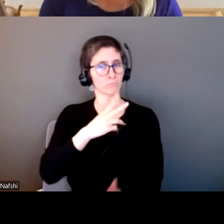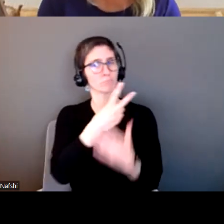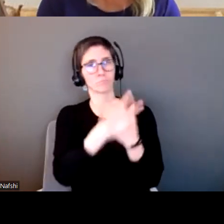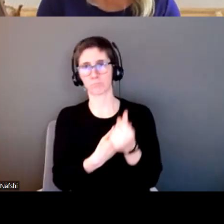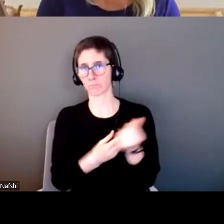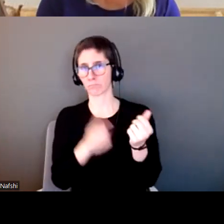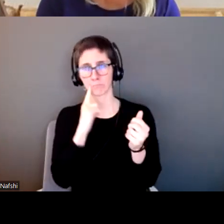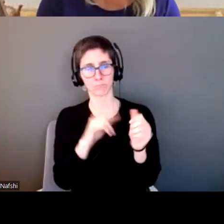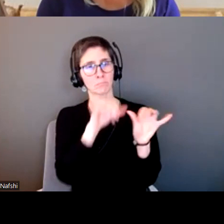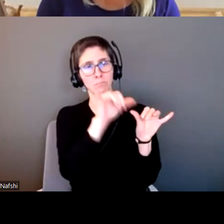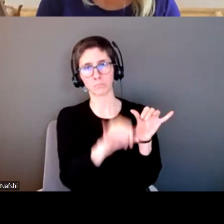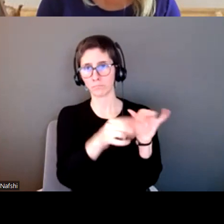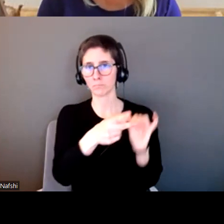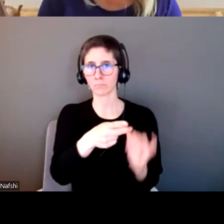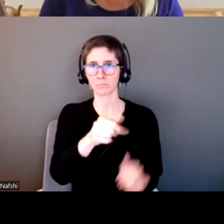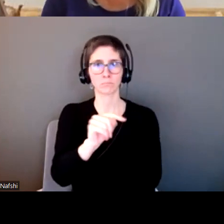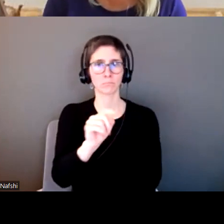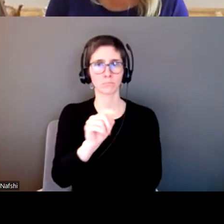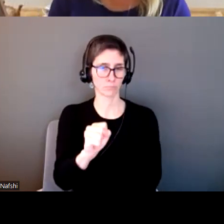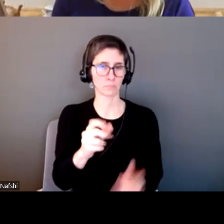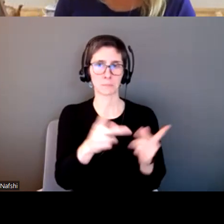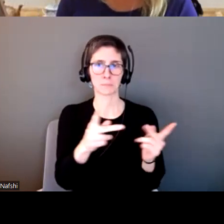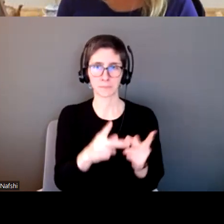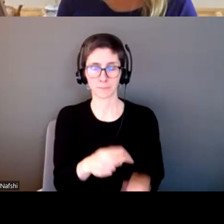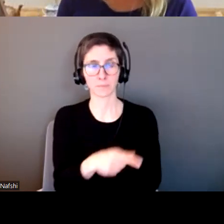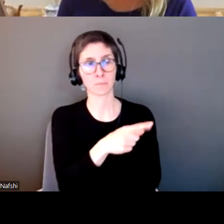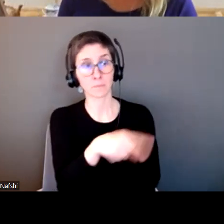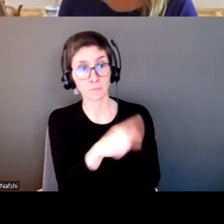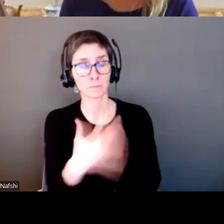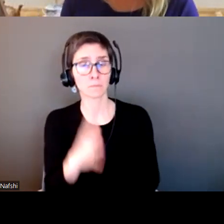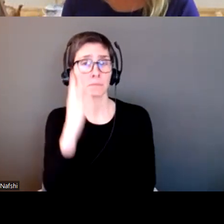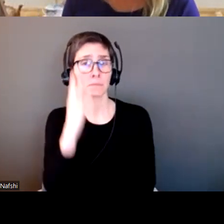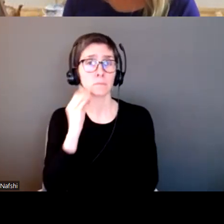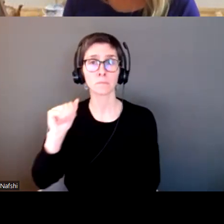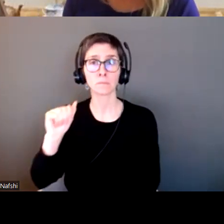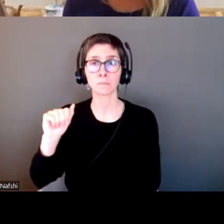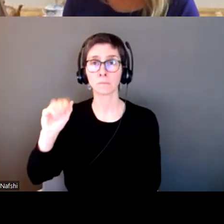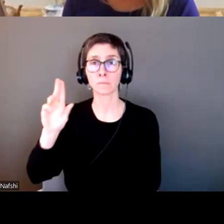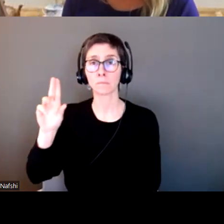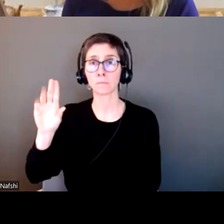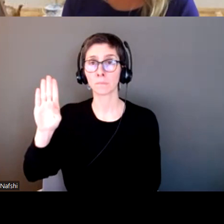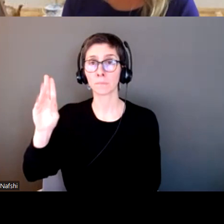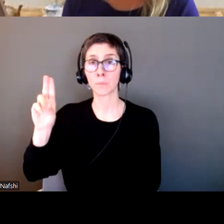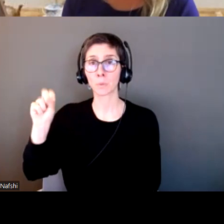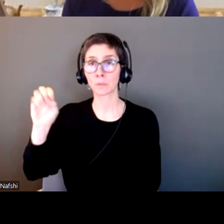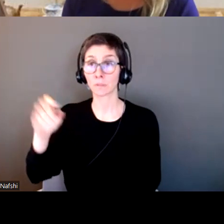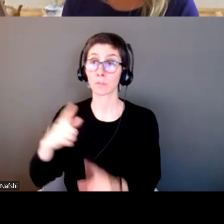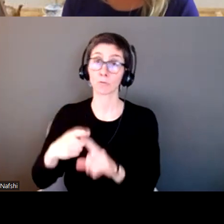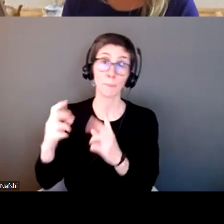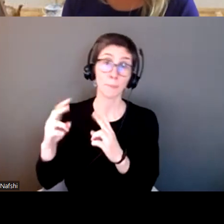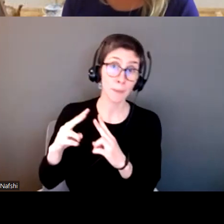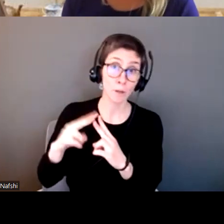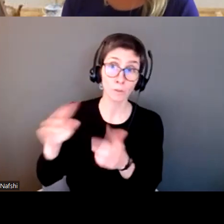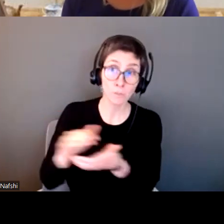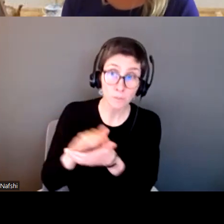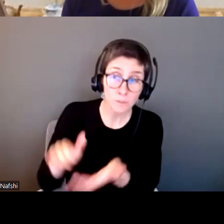Pat's Place who are experiencing abuse from their spouse or partners and or their adult